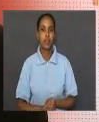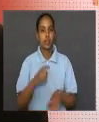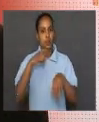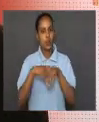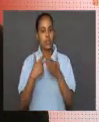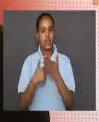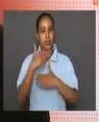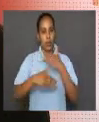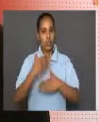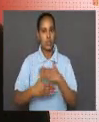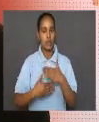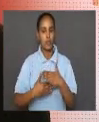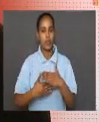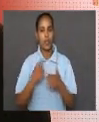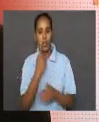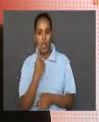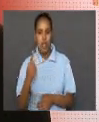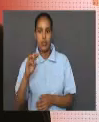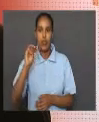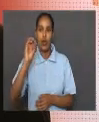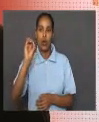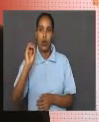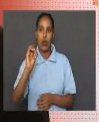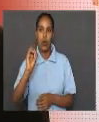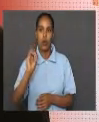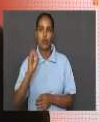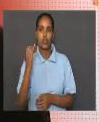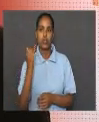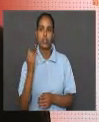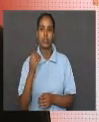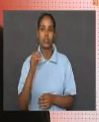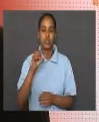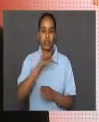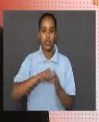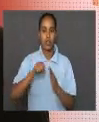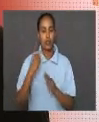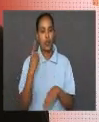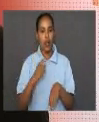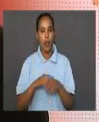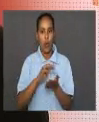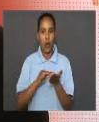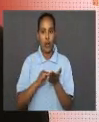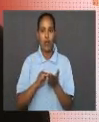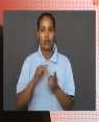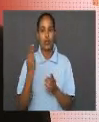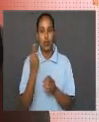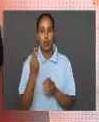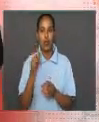During this process, each monomer sheds a molecule, usually